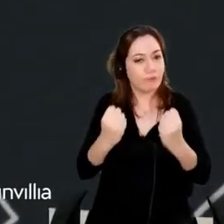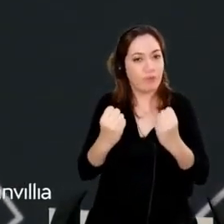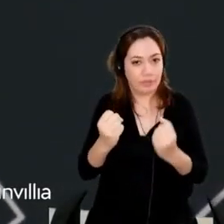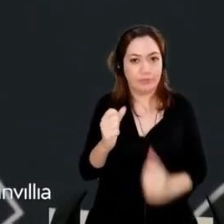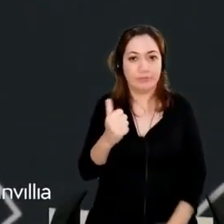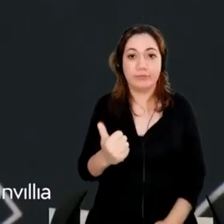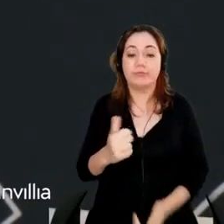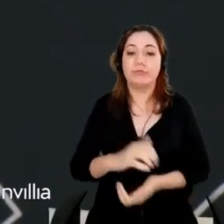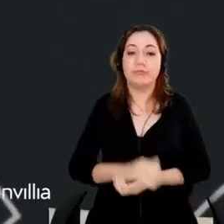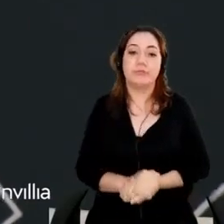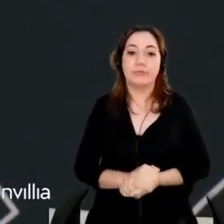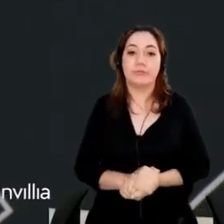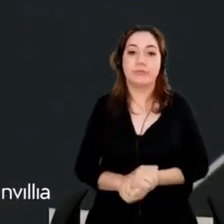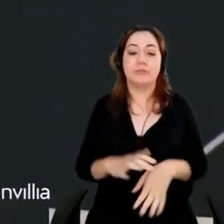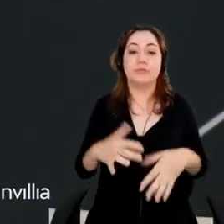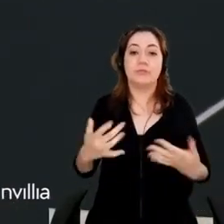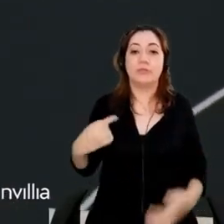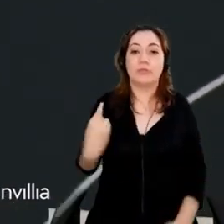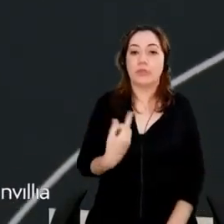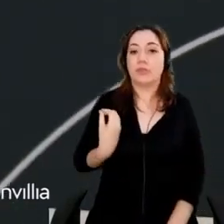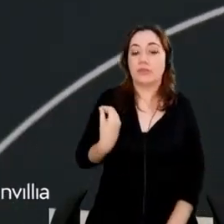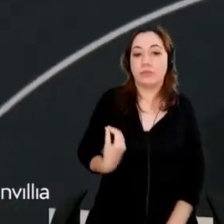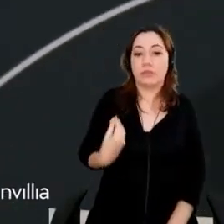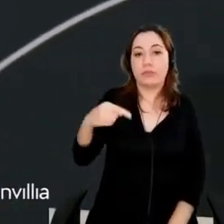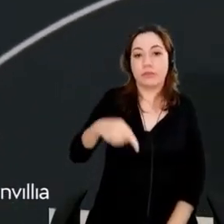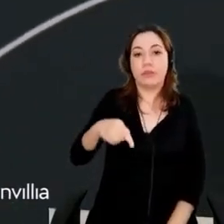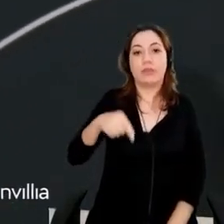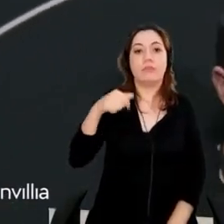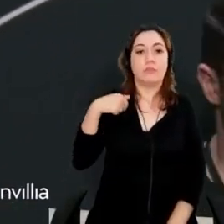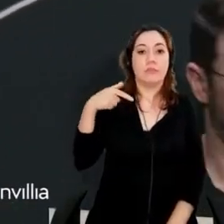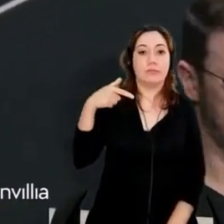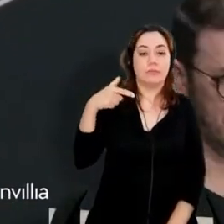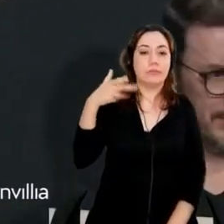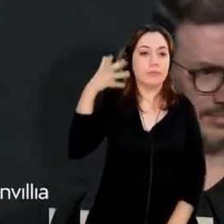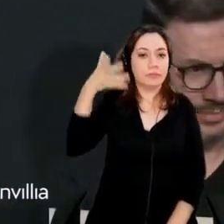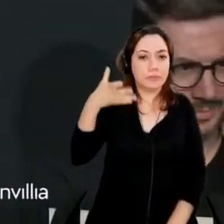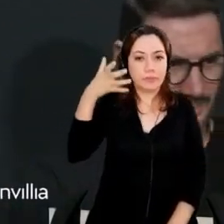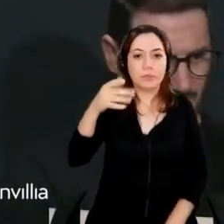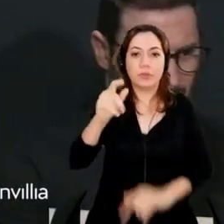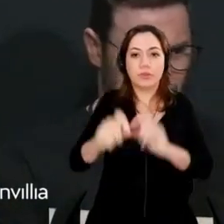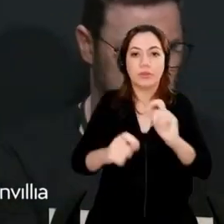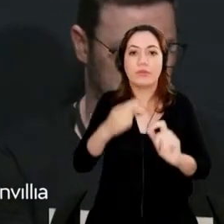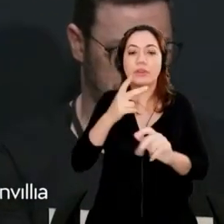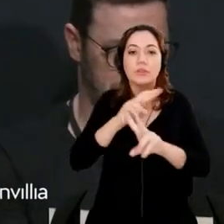We are here today, this panel, to talk about AI revolution.